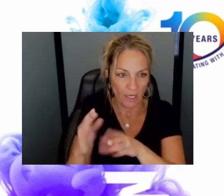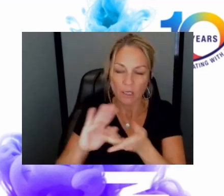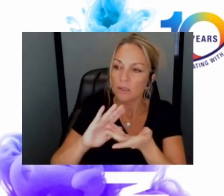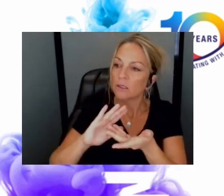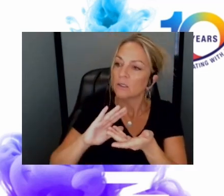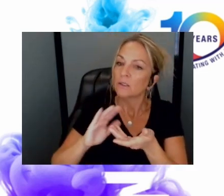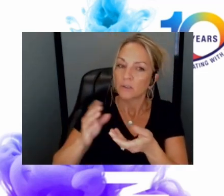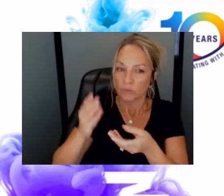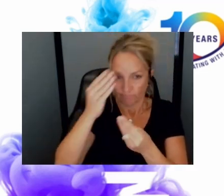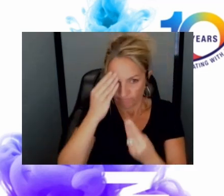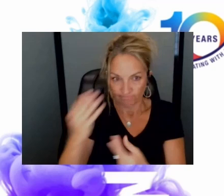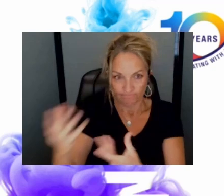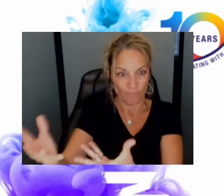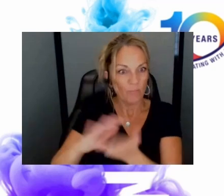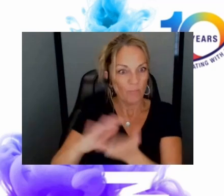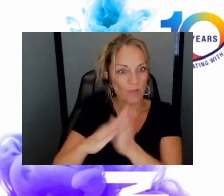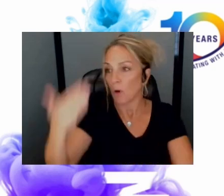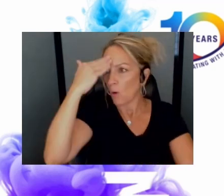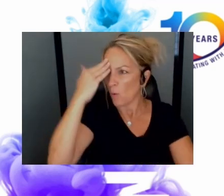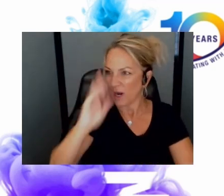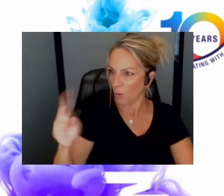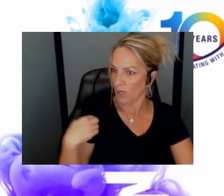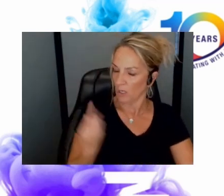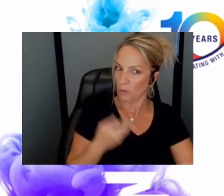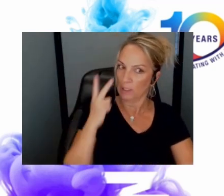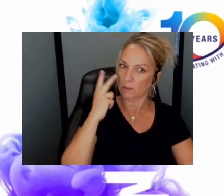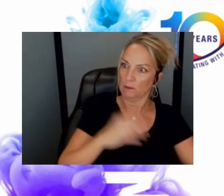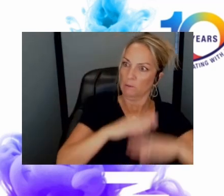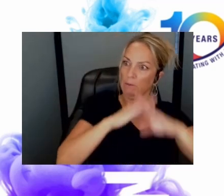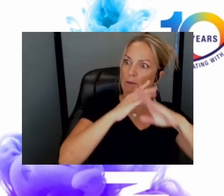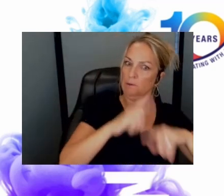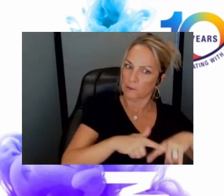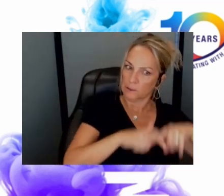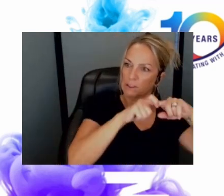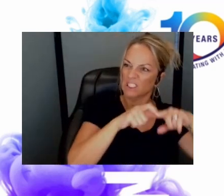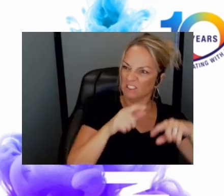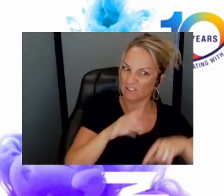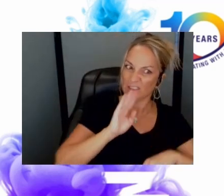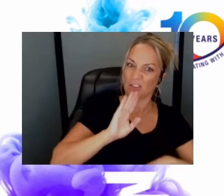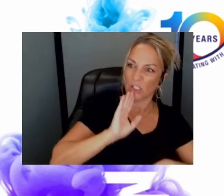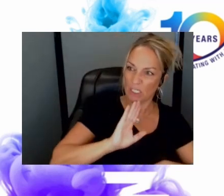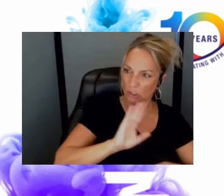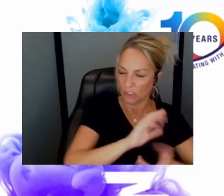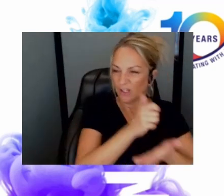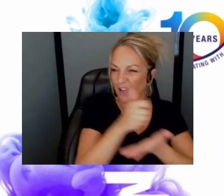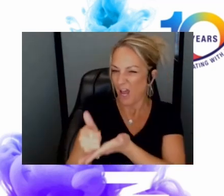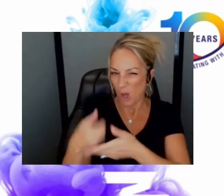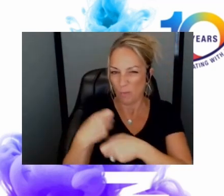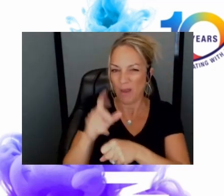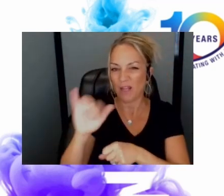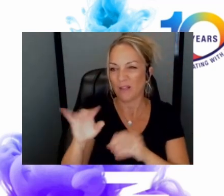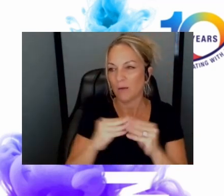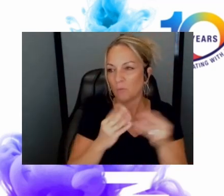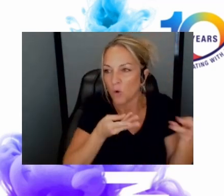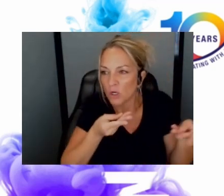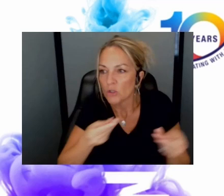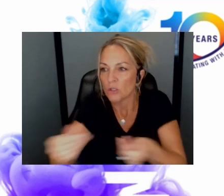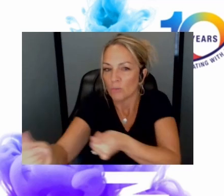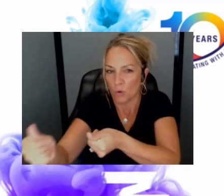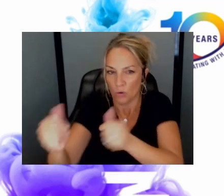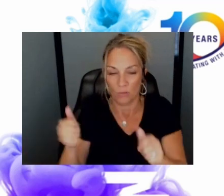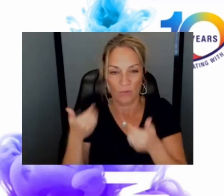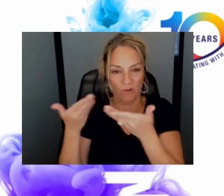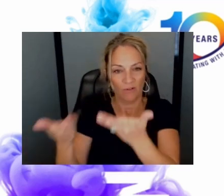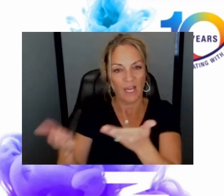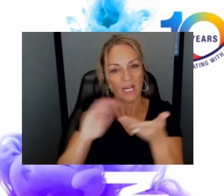where we see hiccups or points of frustration, and helping to smooth that along, providing that community for those